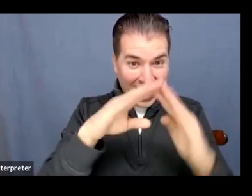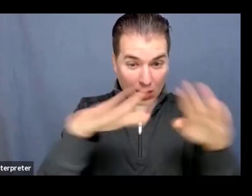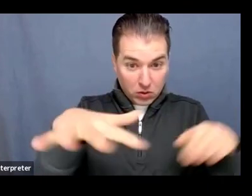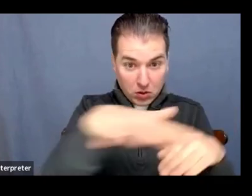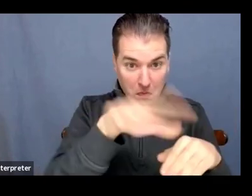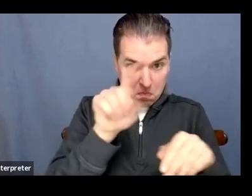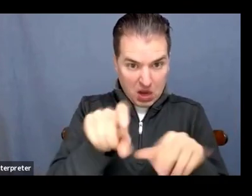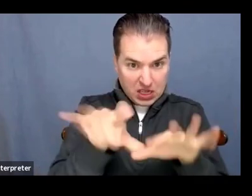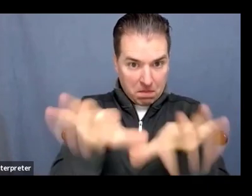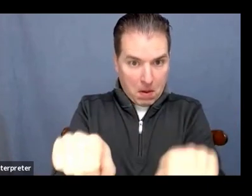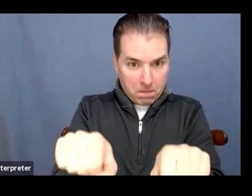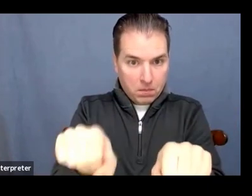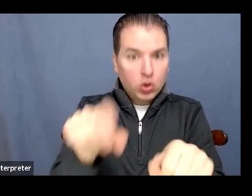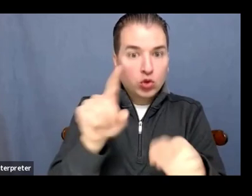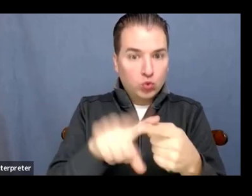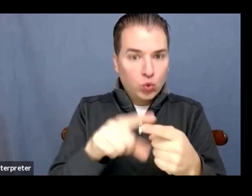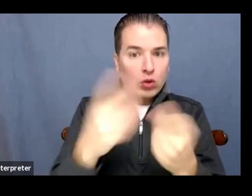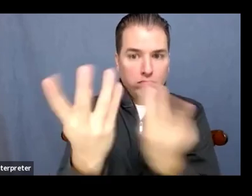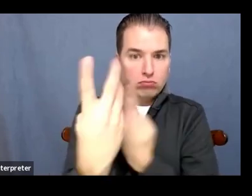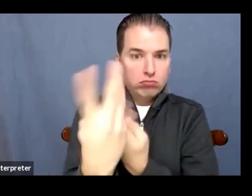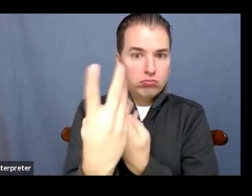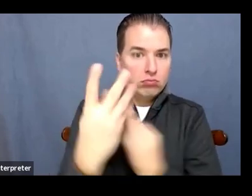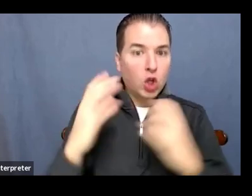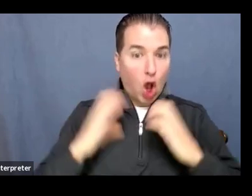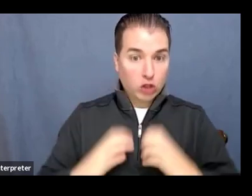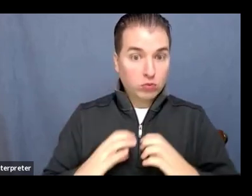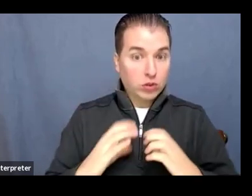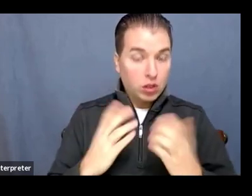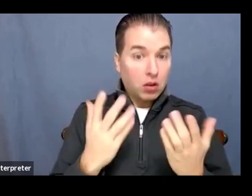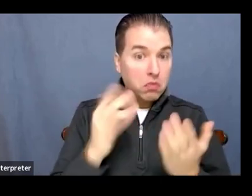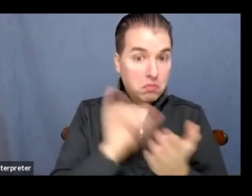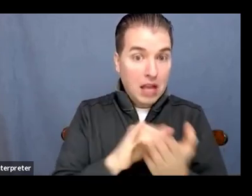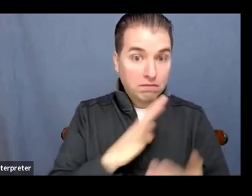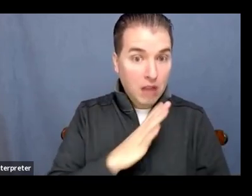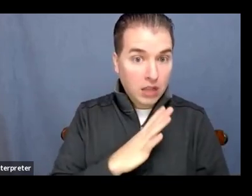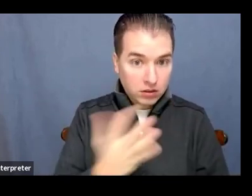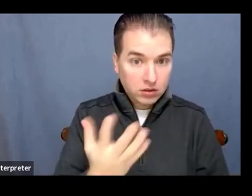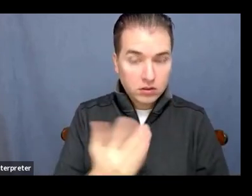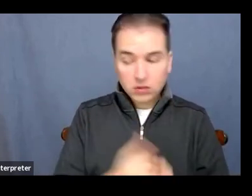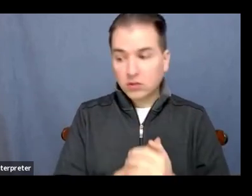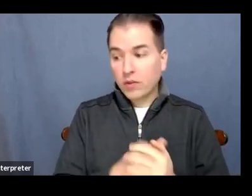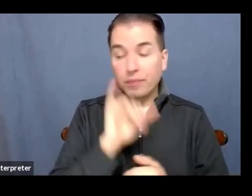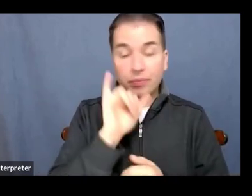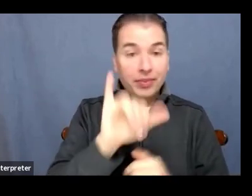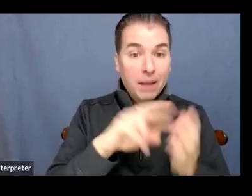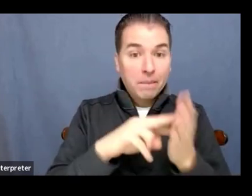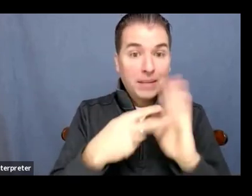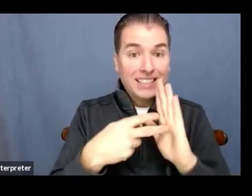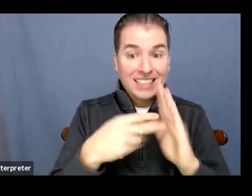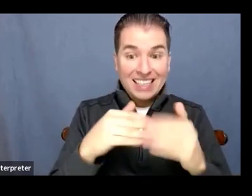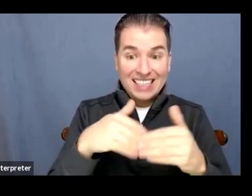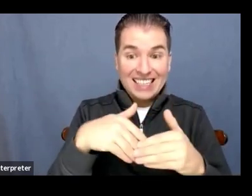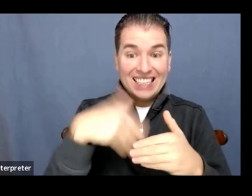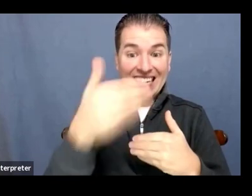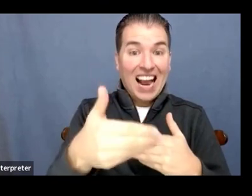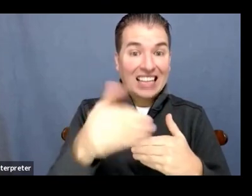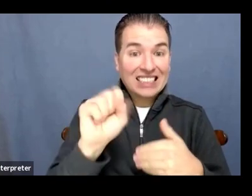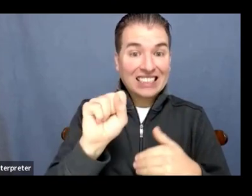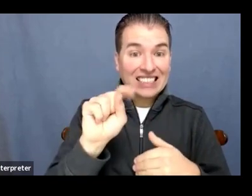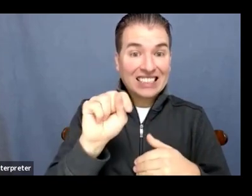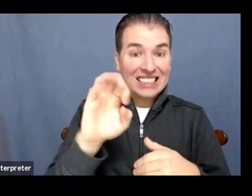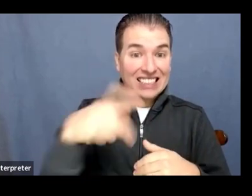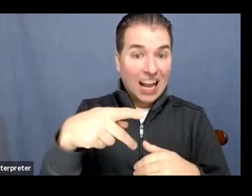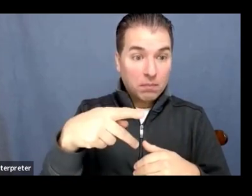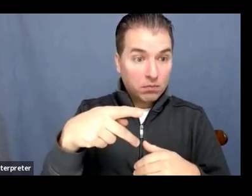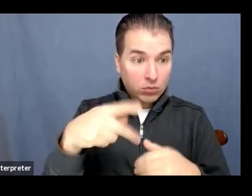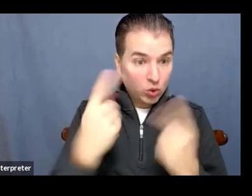Okay. So we can now take the next step. We know that our marketing,